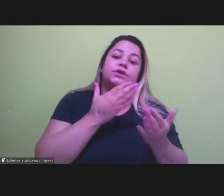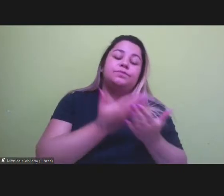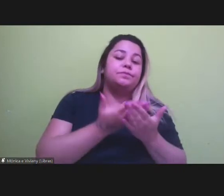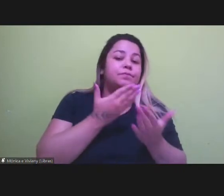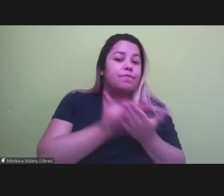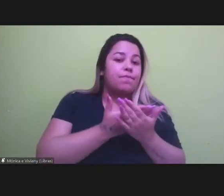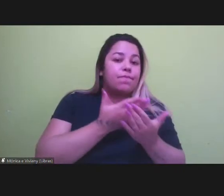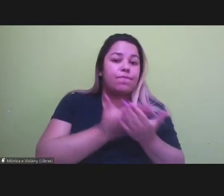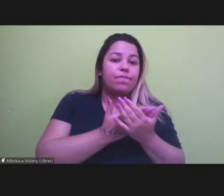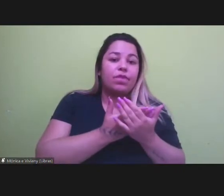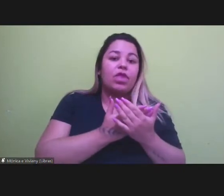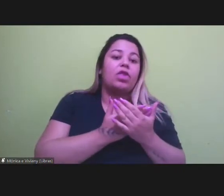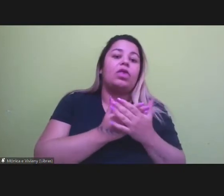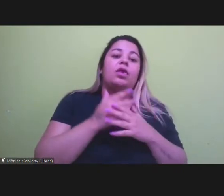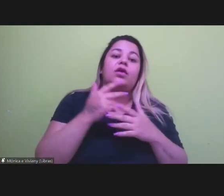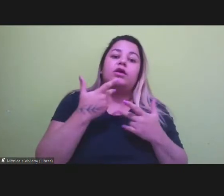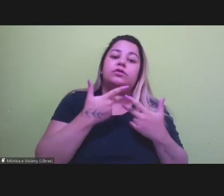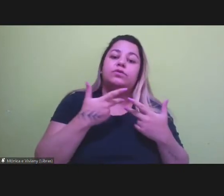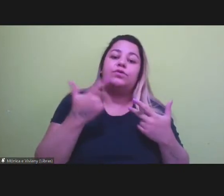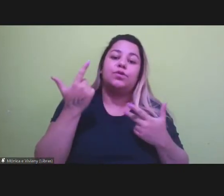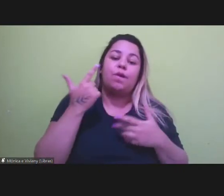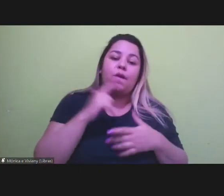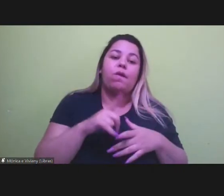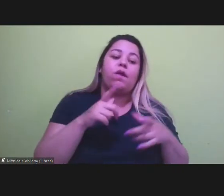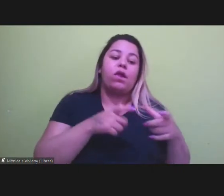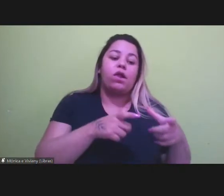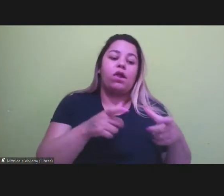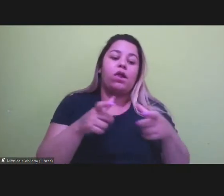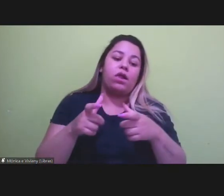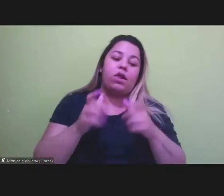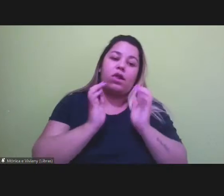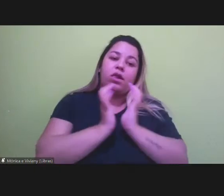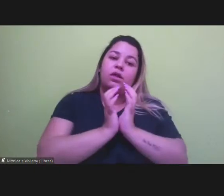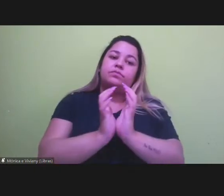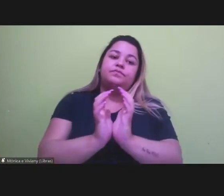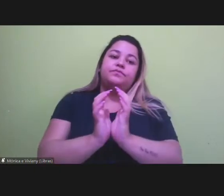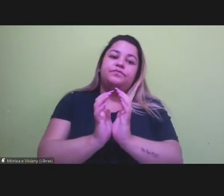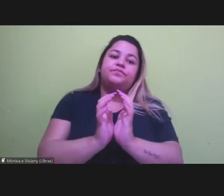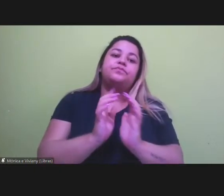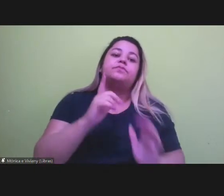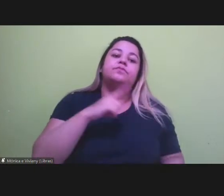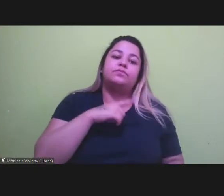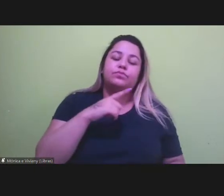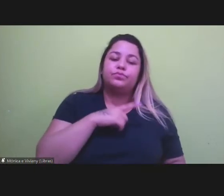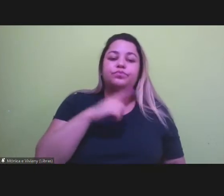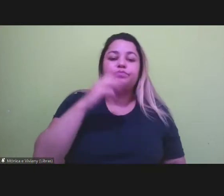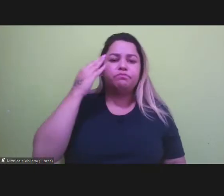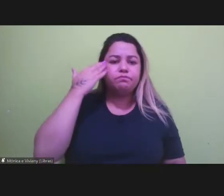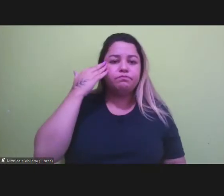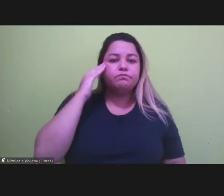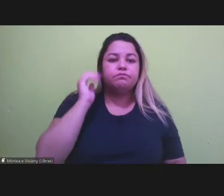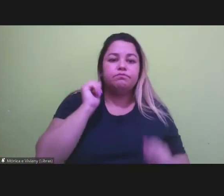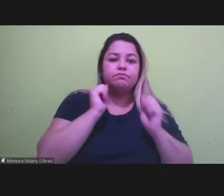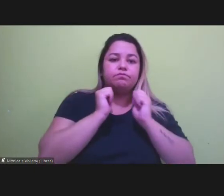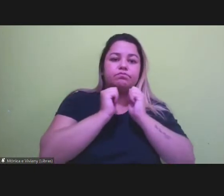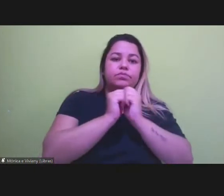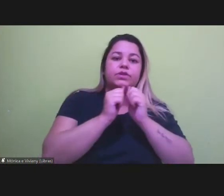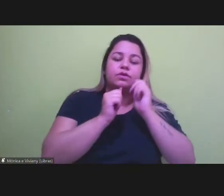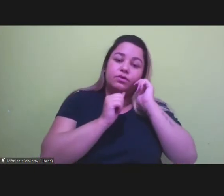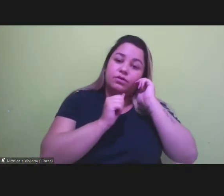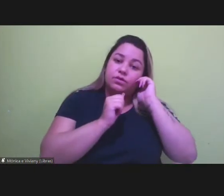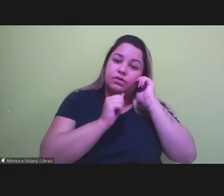the education team and with other sectors, and they think jointly. So